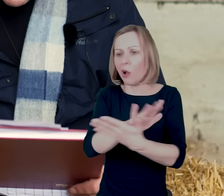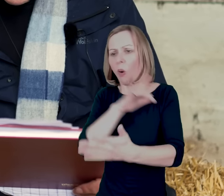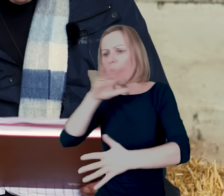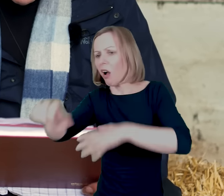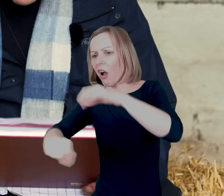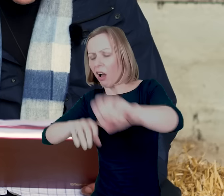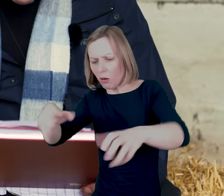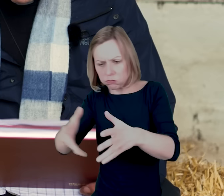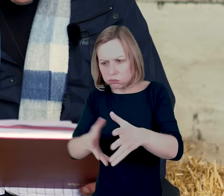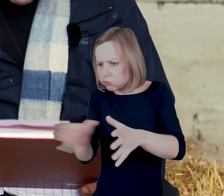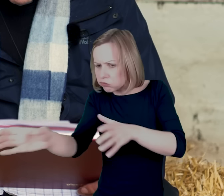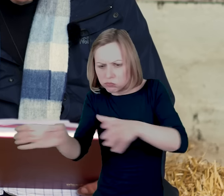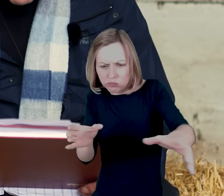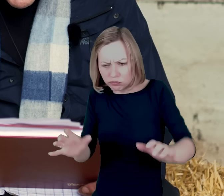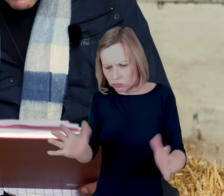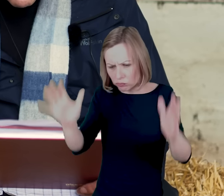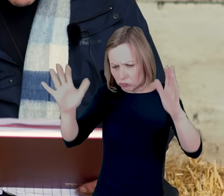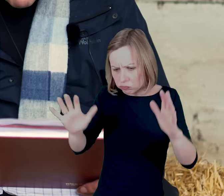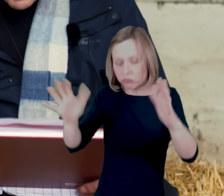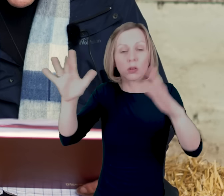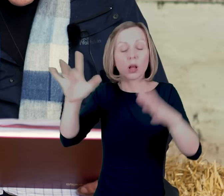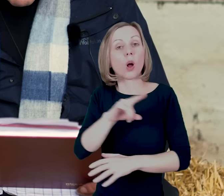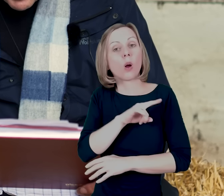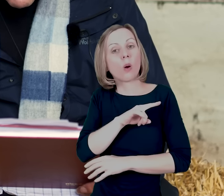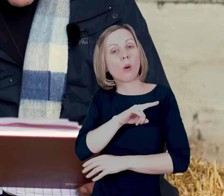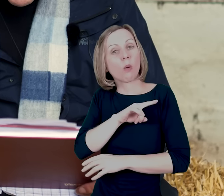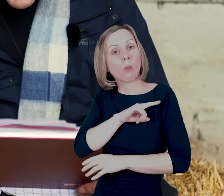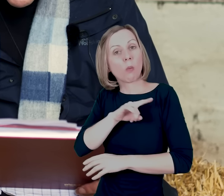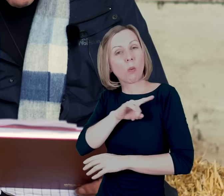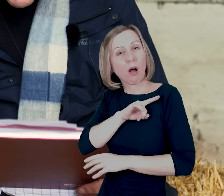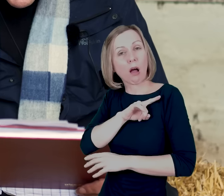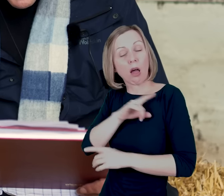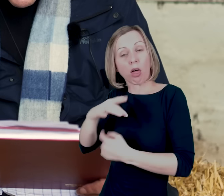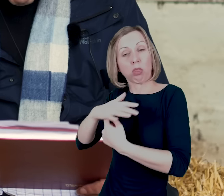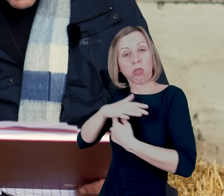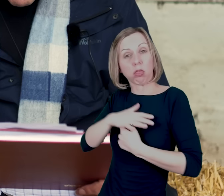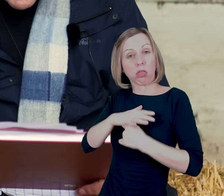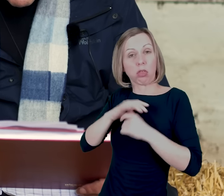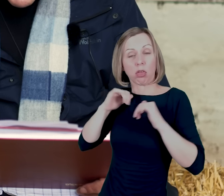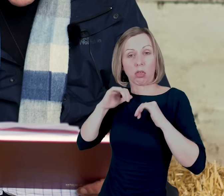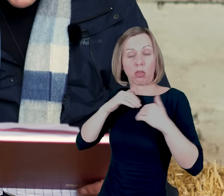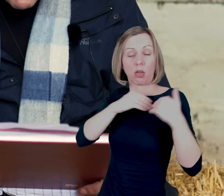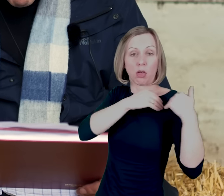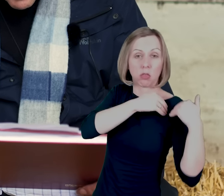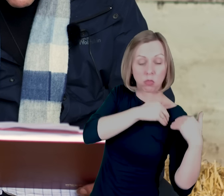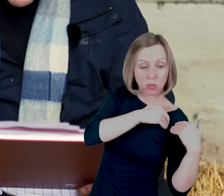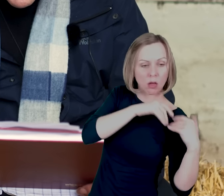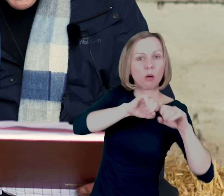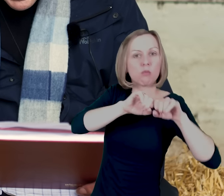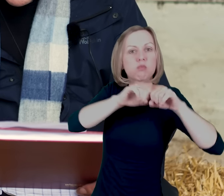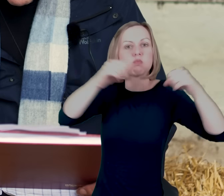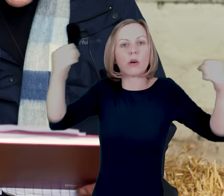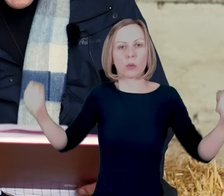when dividing plunder. For the yoke of their burden and the bar across their shoulders, the rod of their oppressor, you have